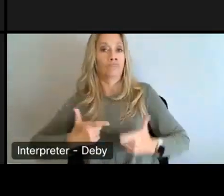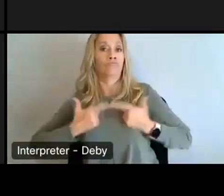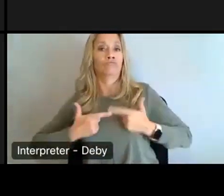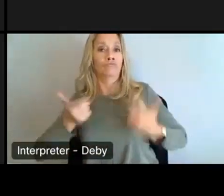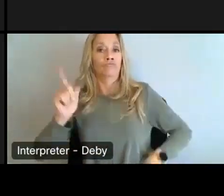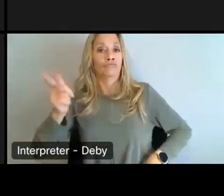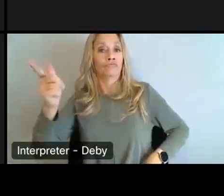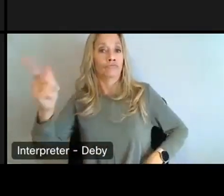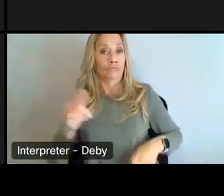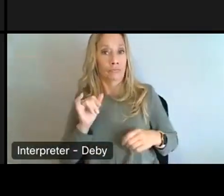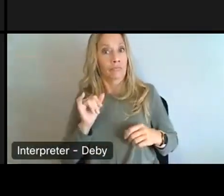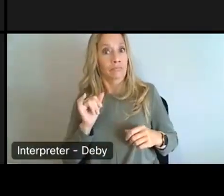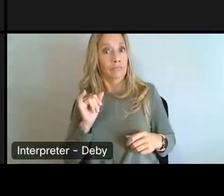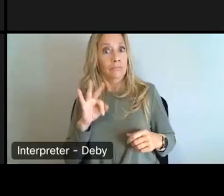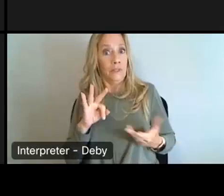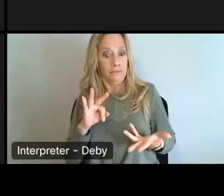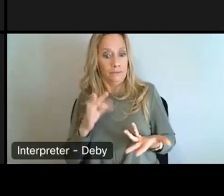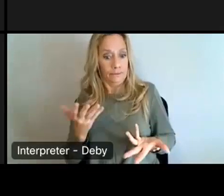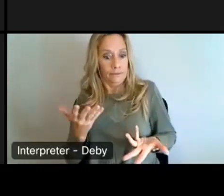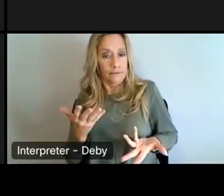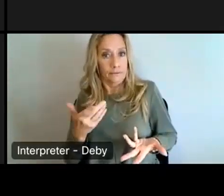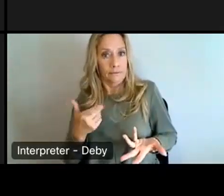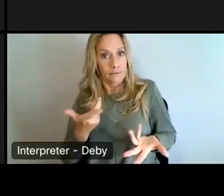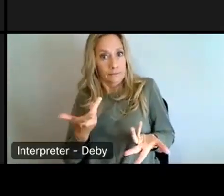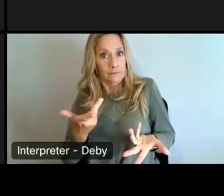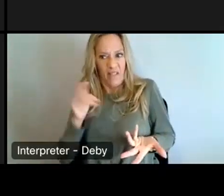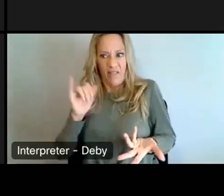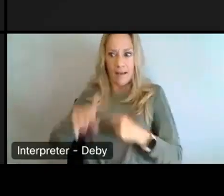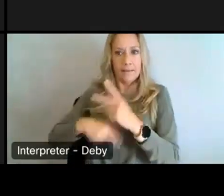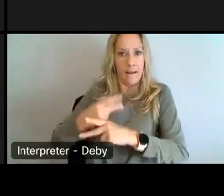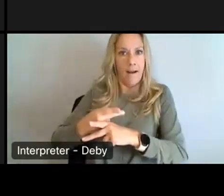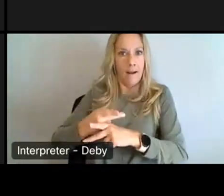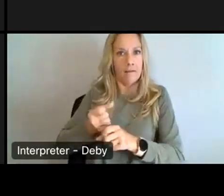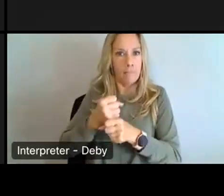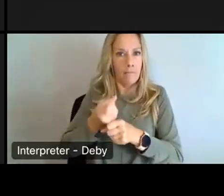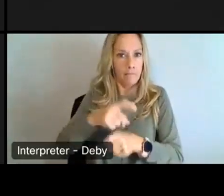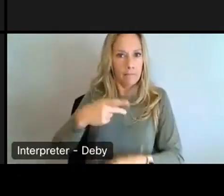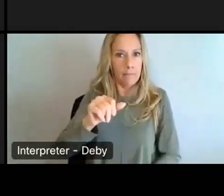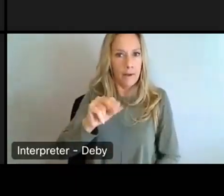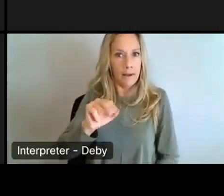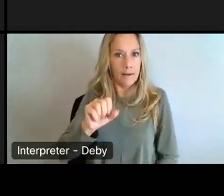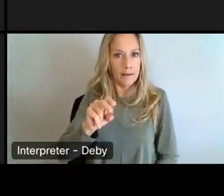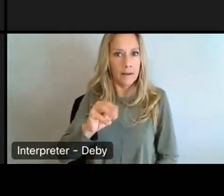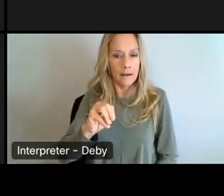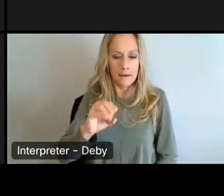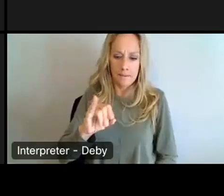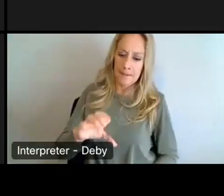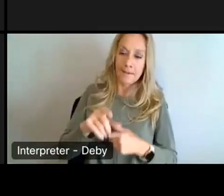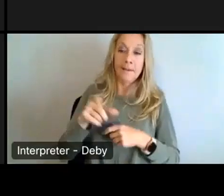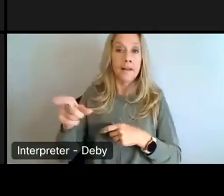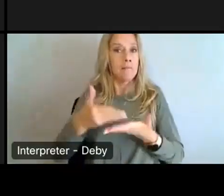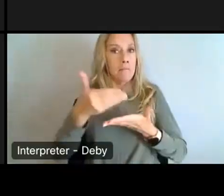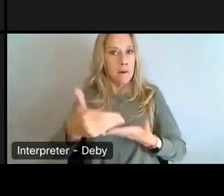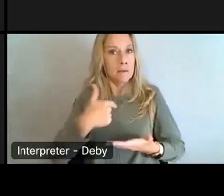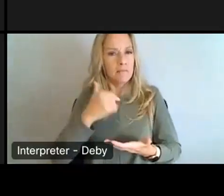out of an airplane, it has to be able to survive me. So they went out and they bought me one of these specialized computers